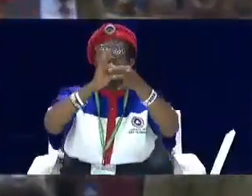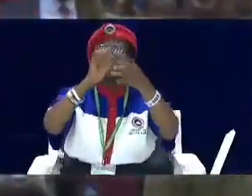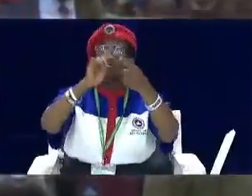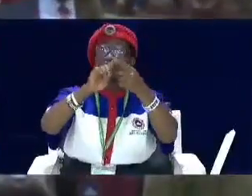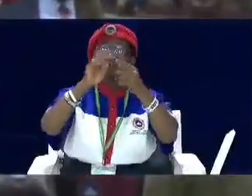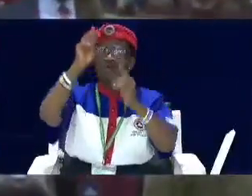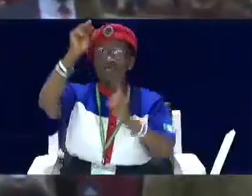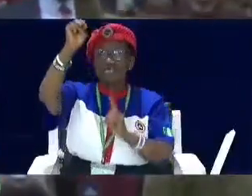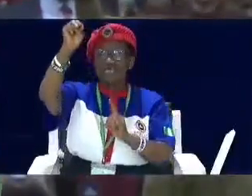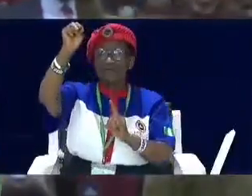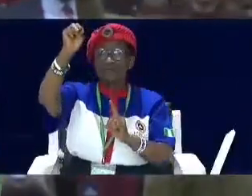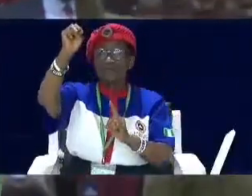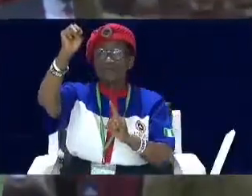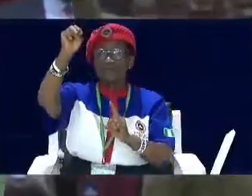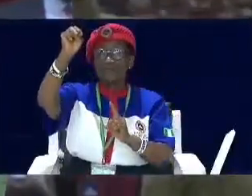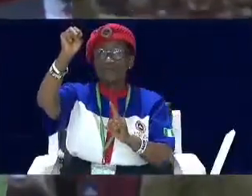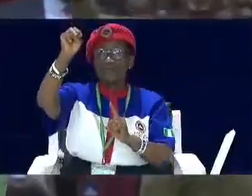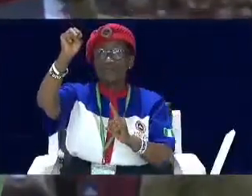níṣe.